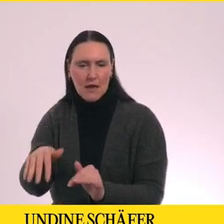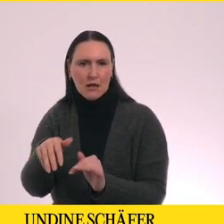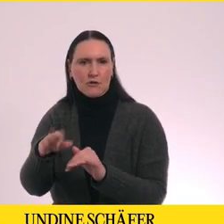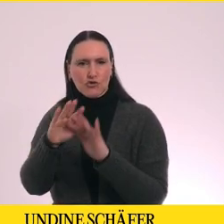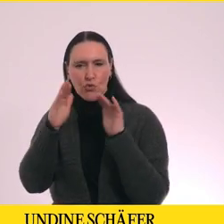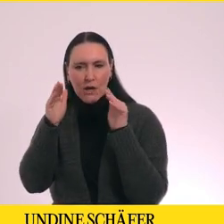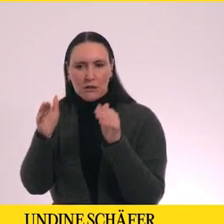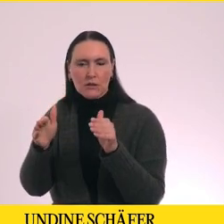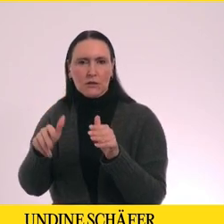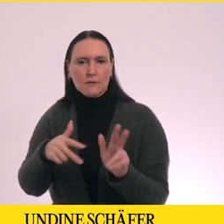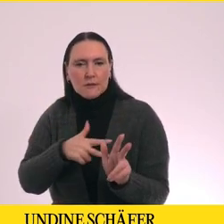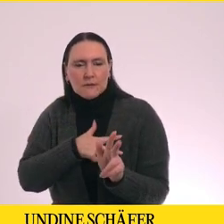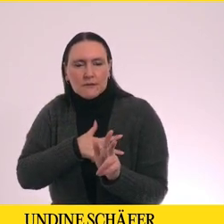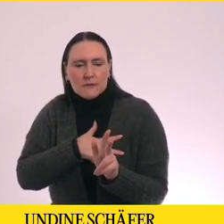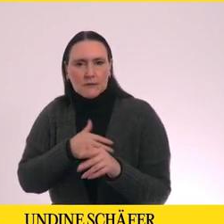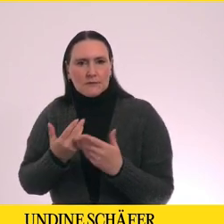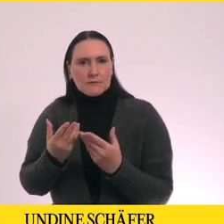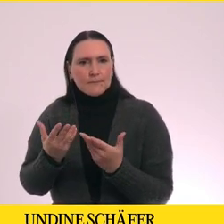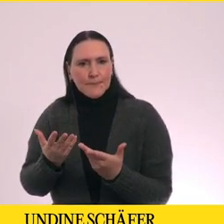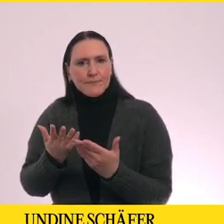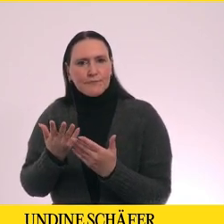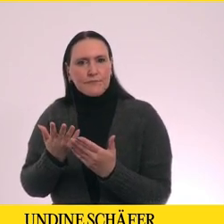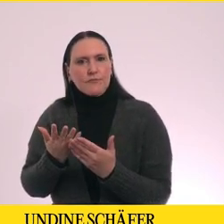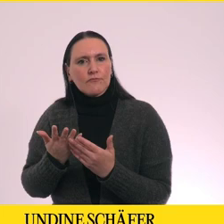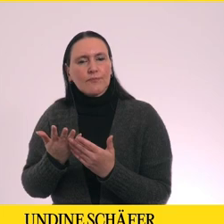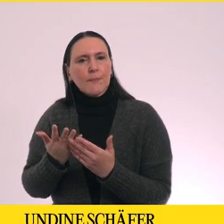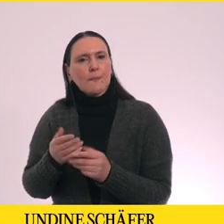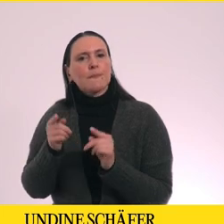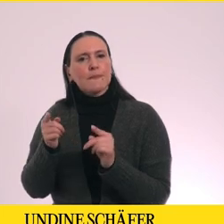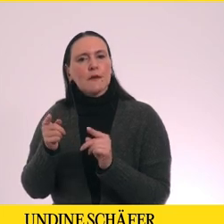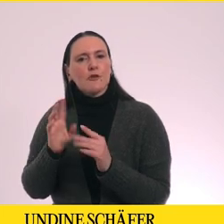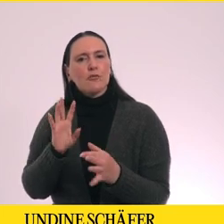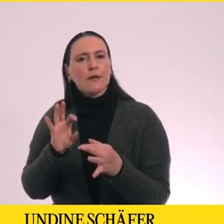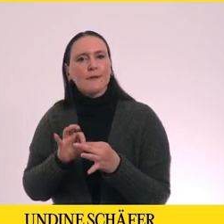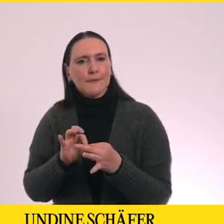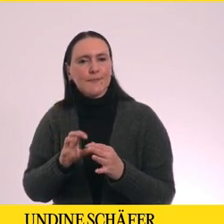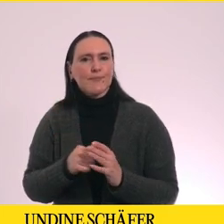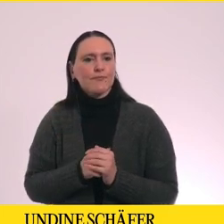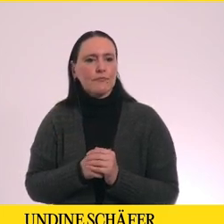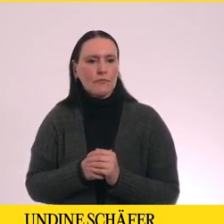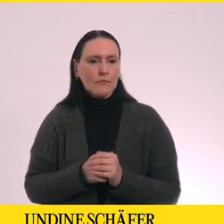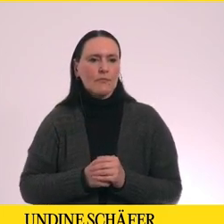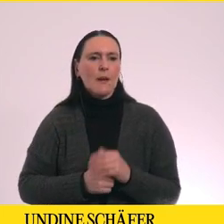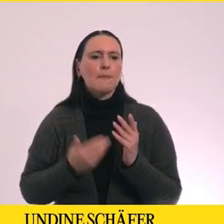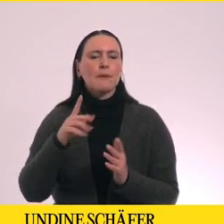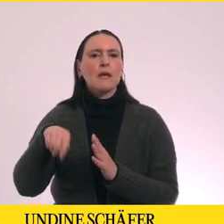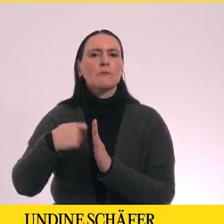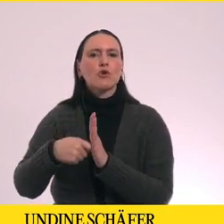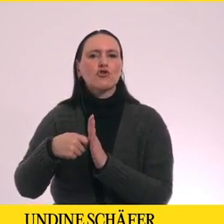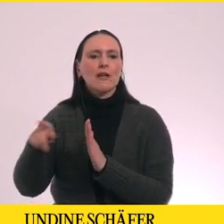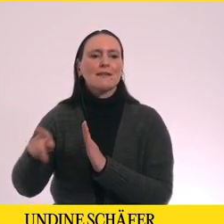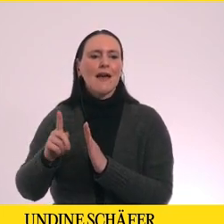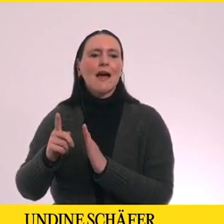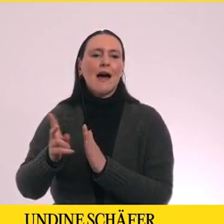know when it's there. So project artworks, let's start with you and give Mohamed as well a time